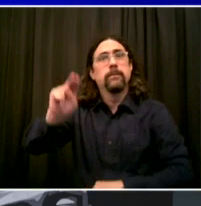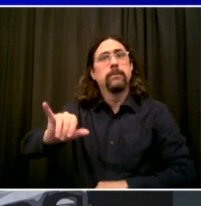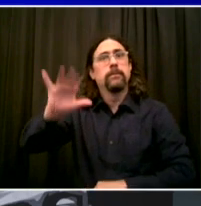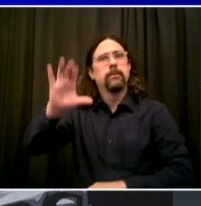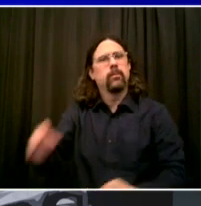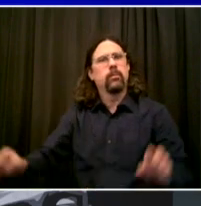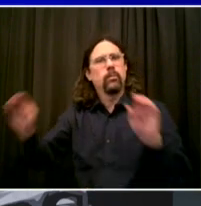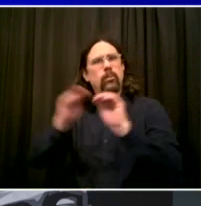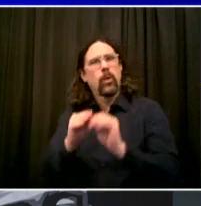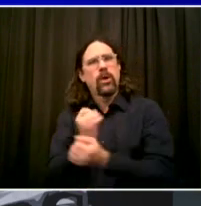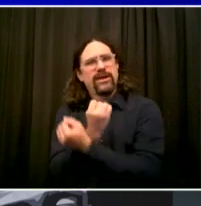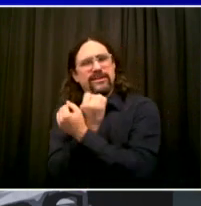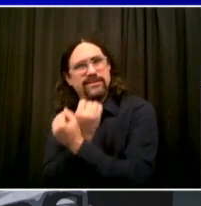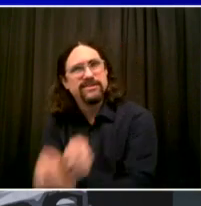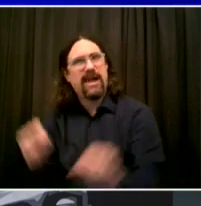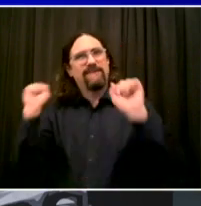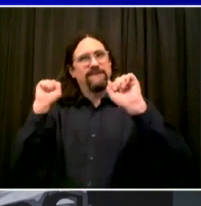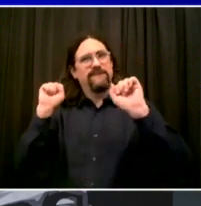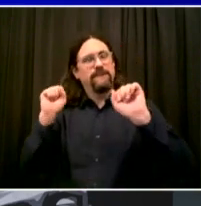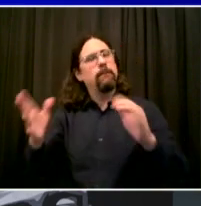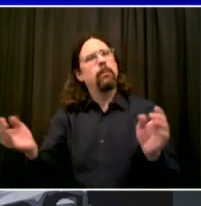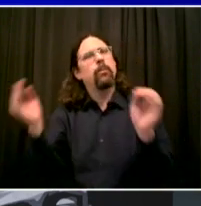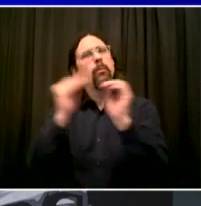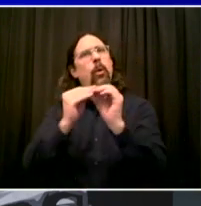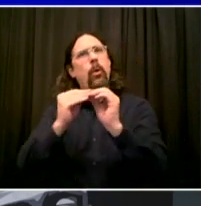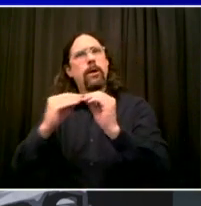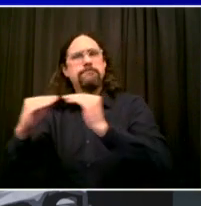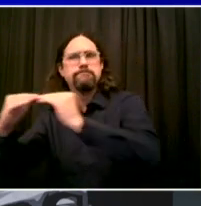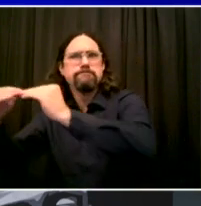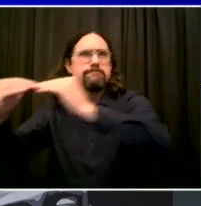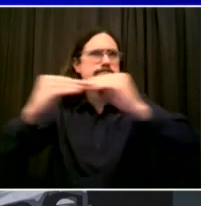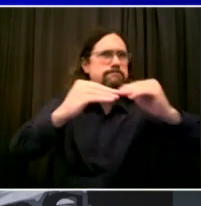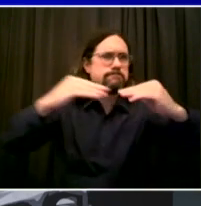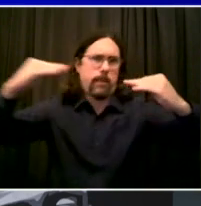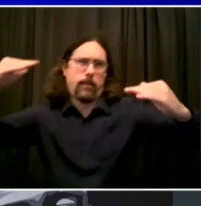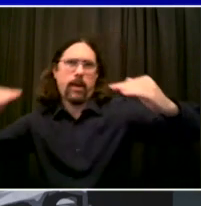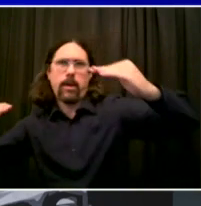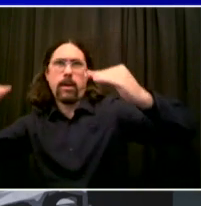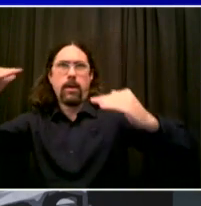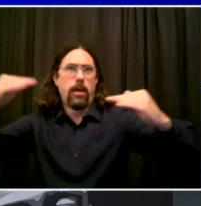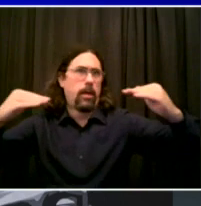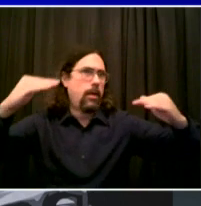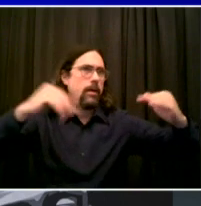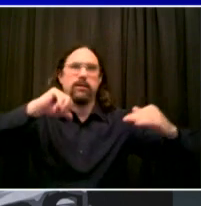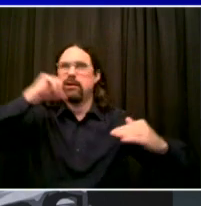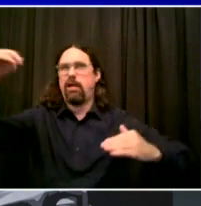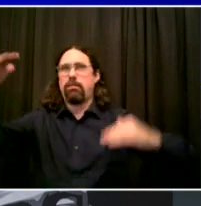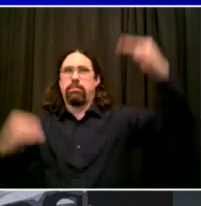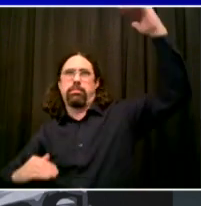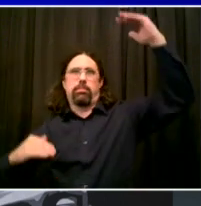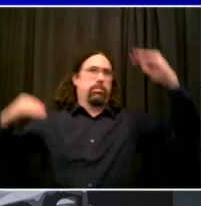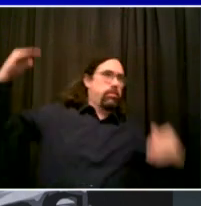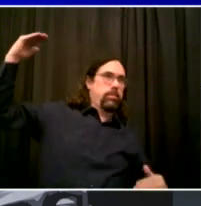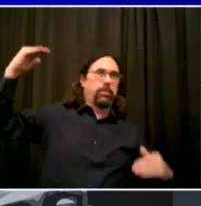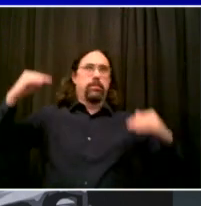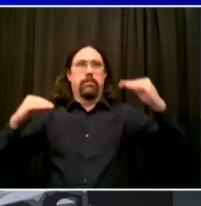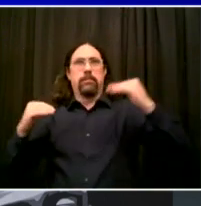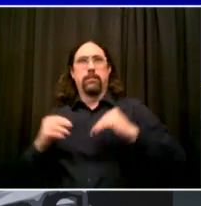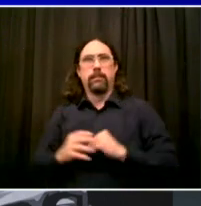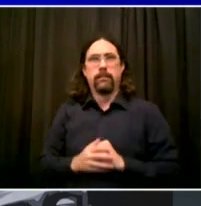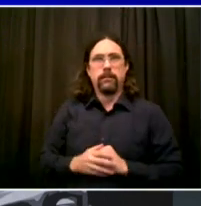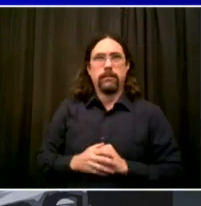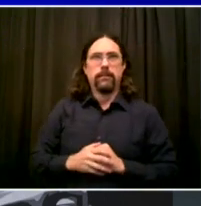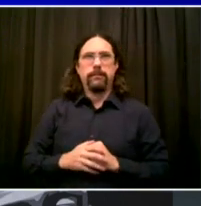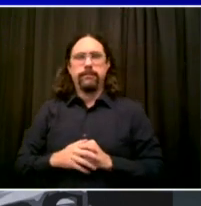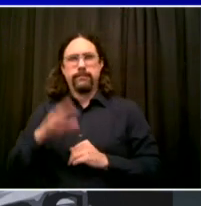look at one piece or another, only talk about the imperative of public safety or only talk about the imperative of reform. We need both.